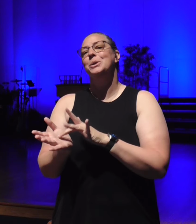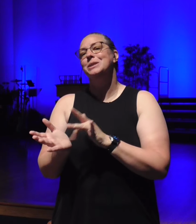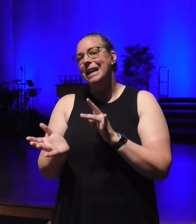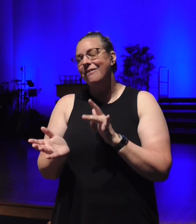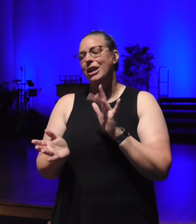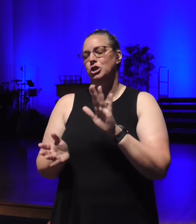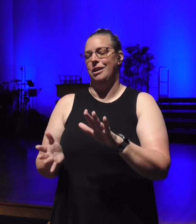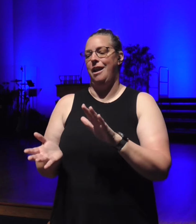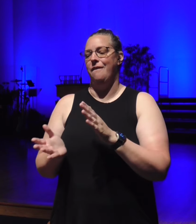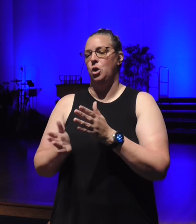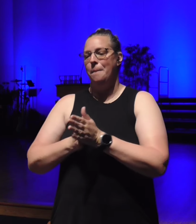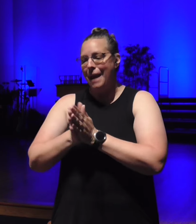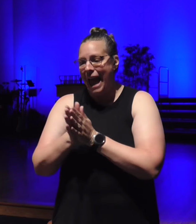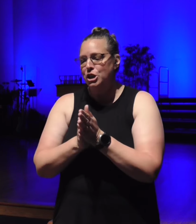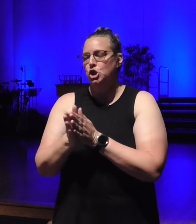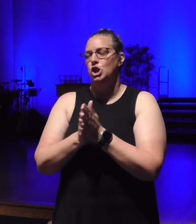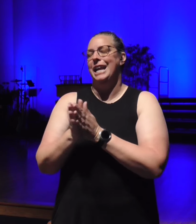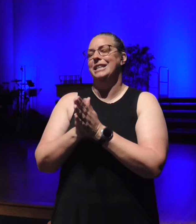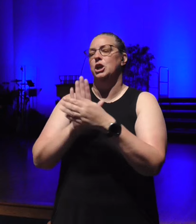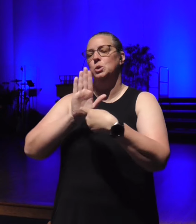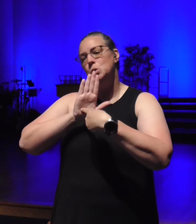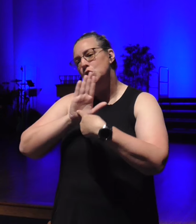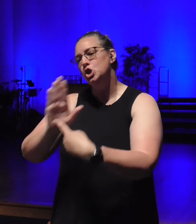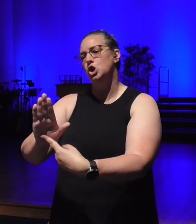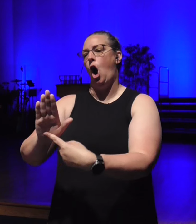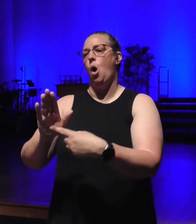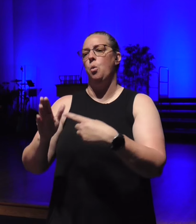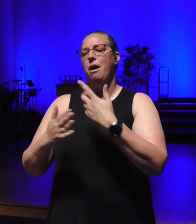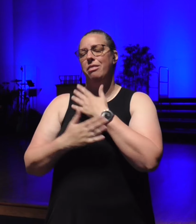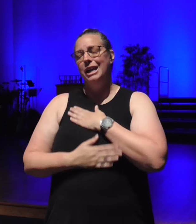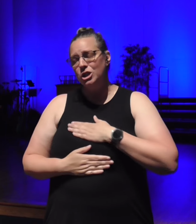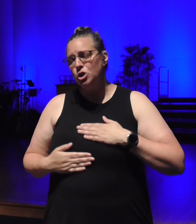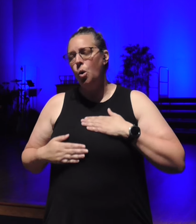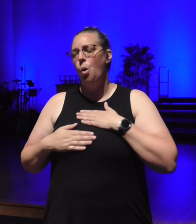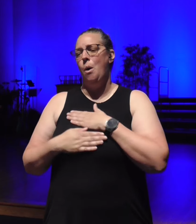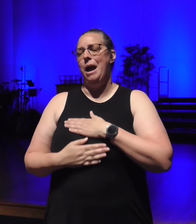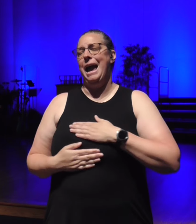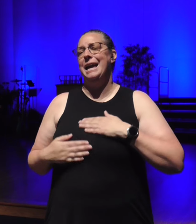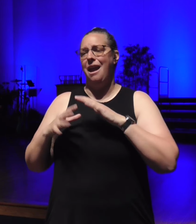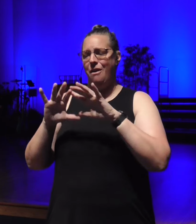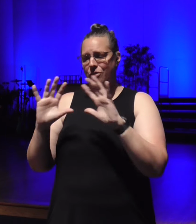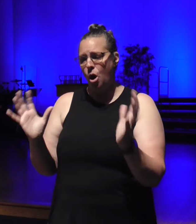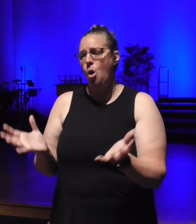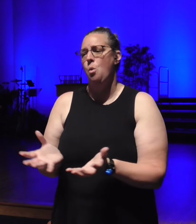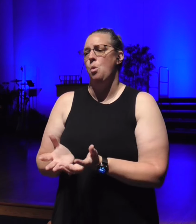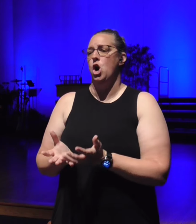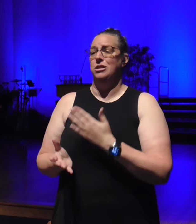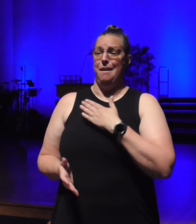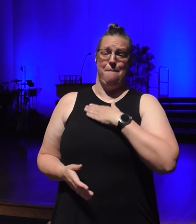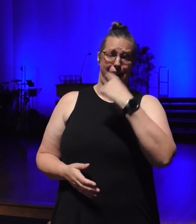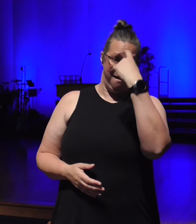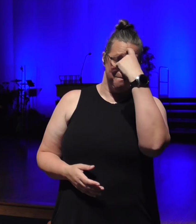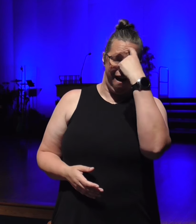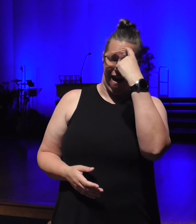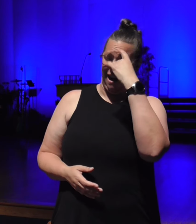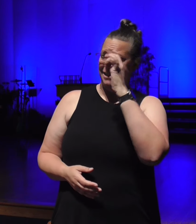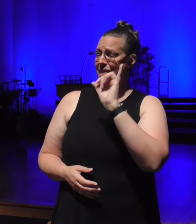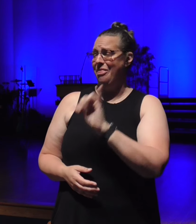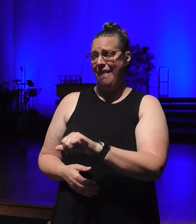your pain to portray the ecstasy and joy and magnificence of our world, to my mind, that